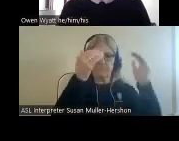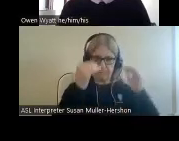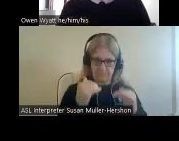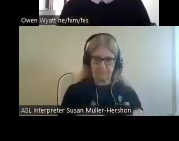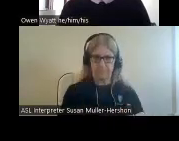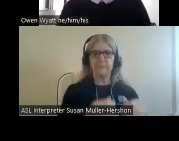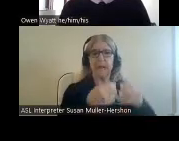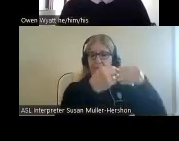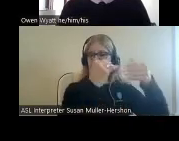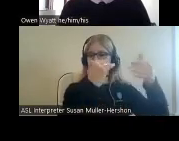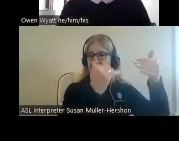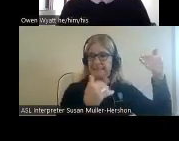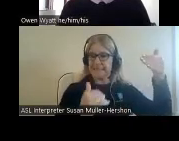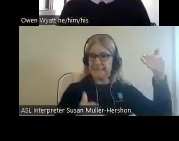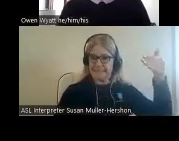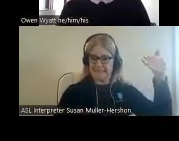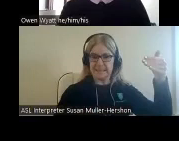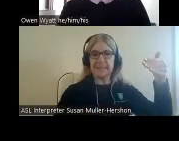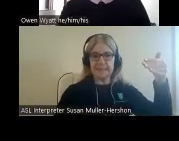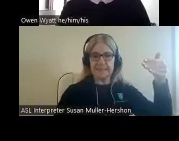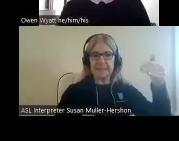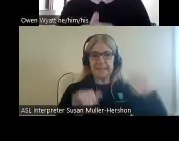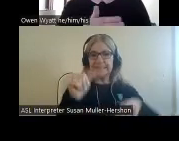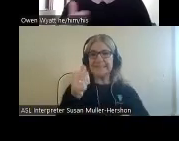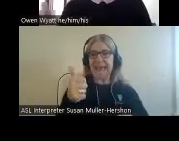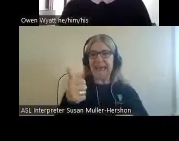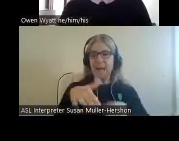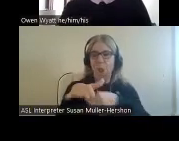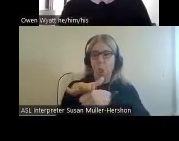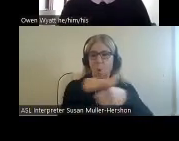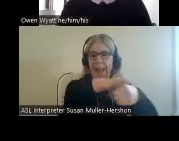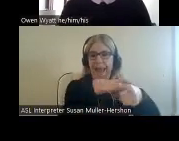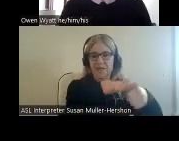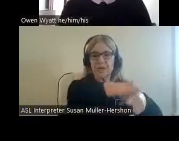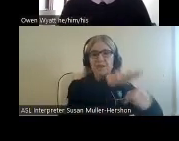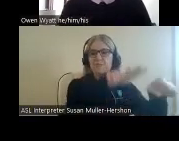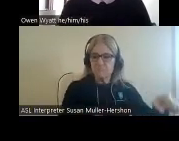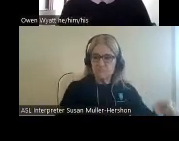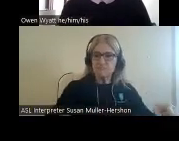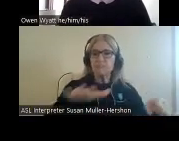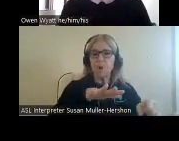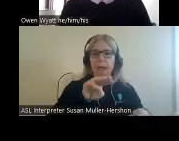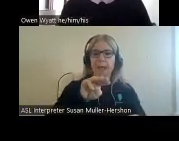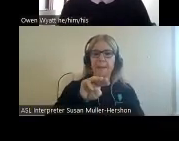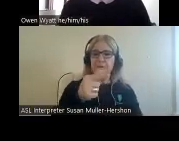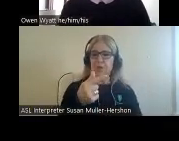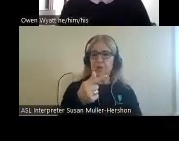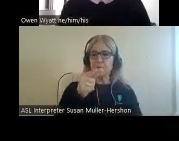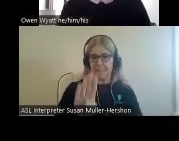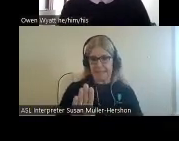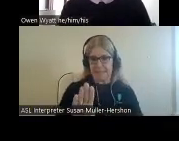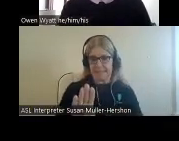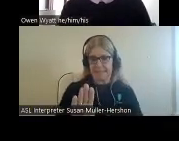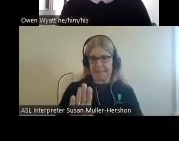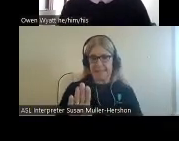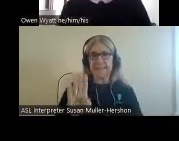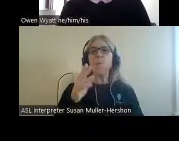mentioned the 10 locations across Mass General Brigham where we have on-site